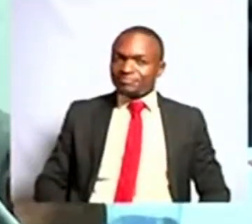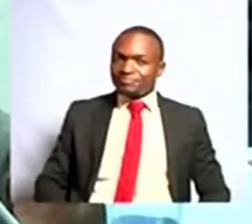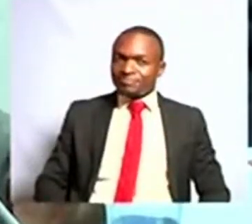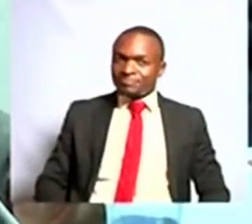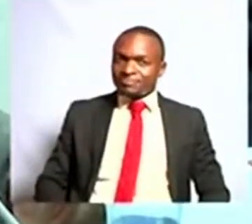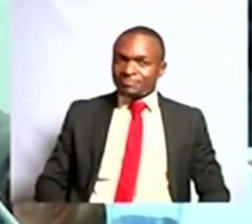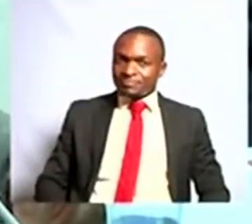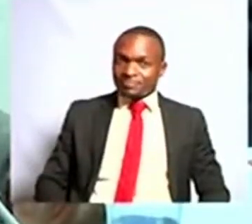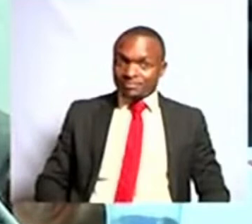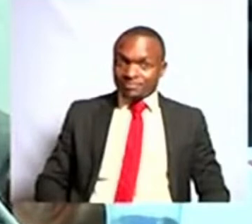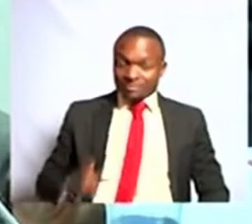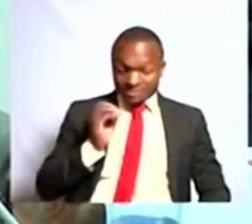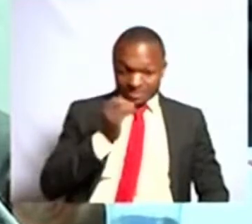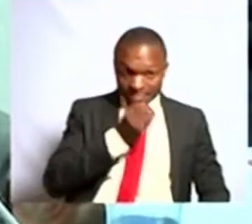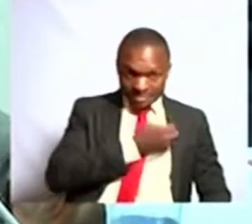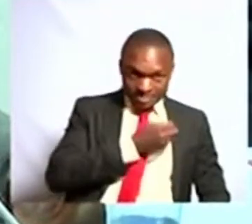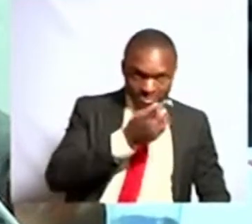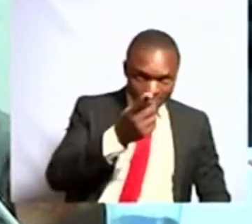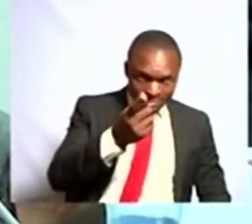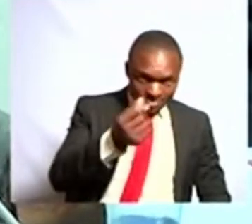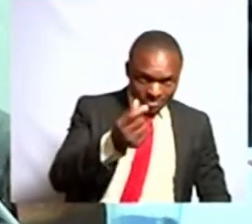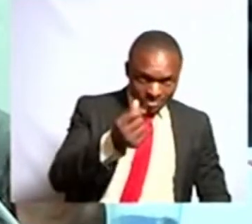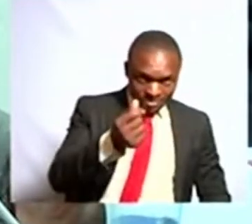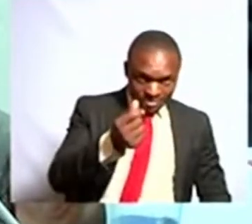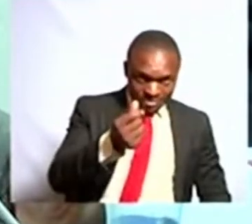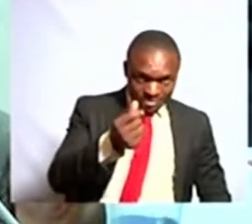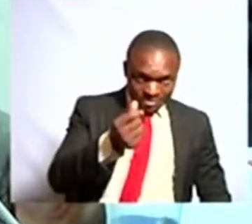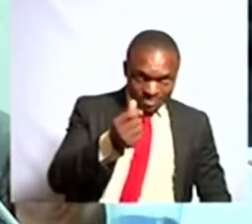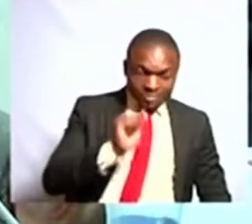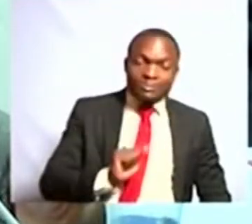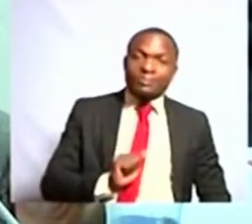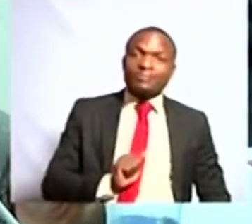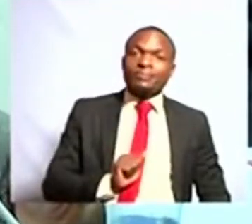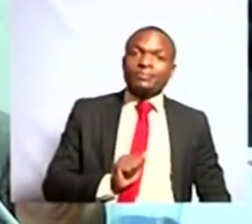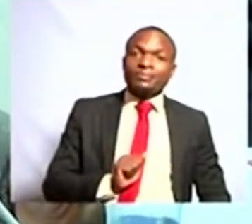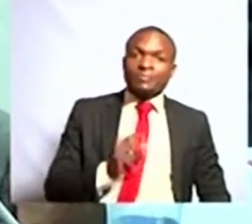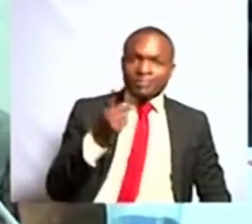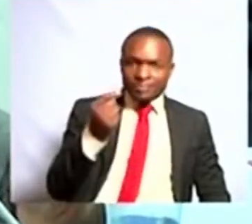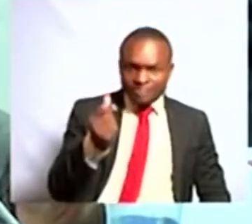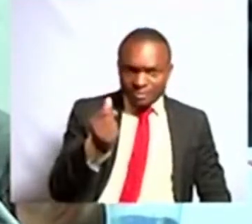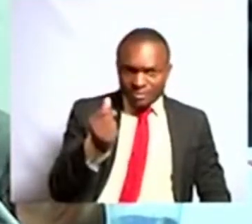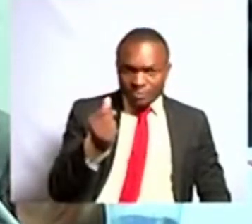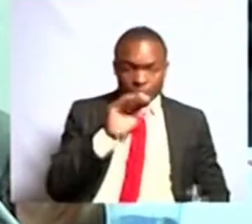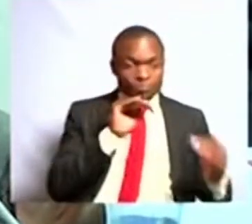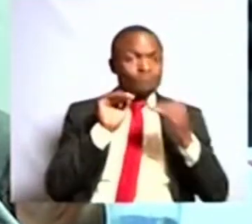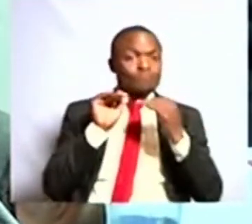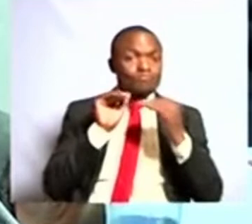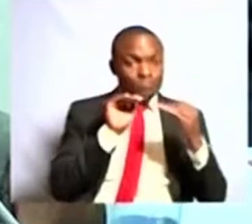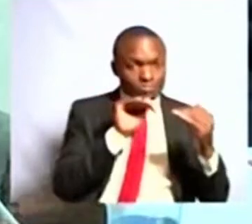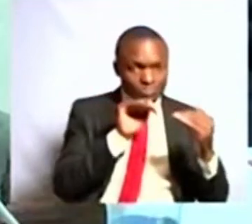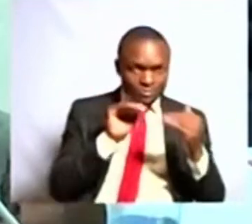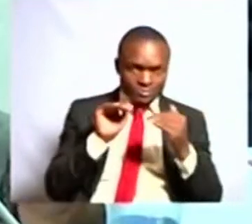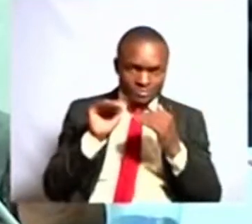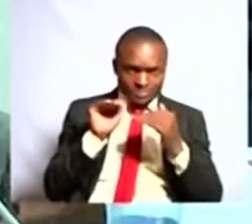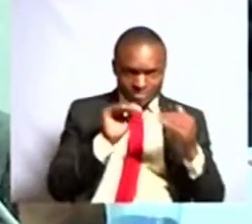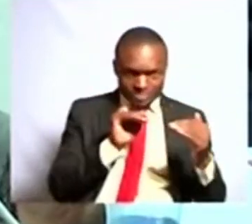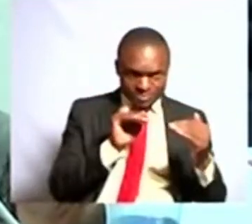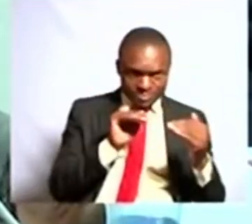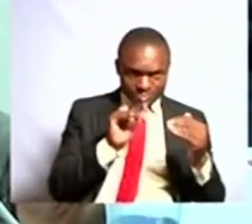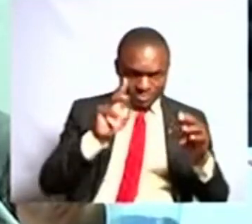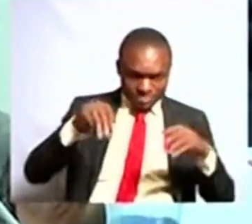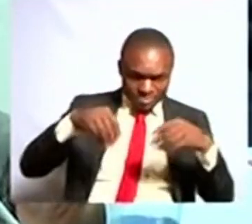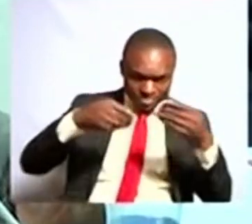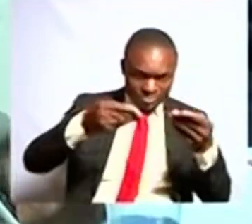It was our money. So eventually the money was, we queried, and they reimbursed the money to